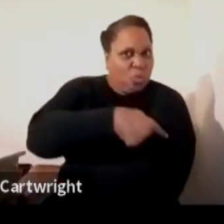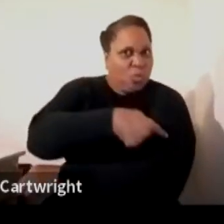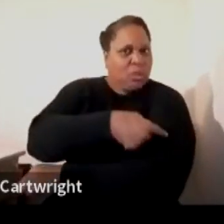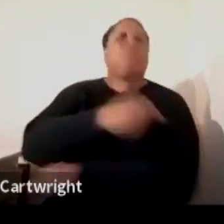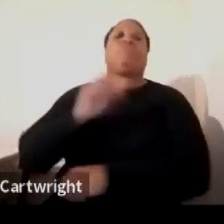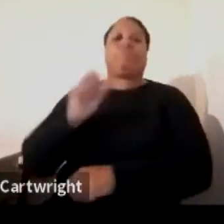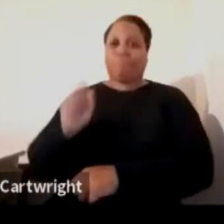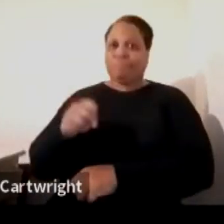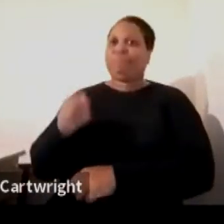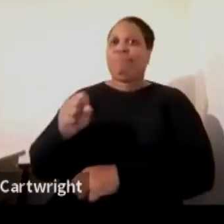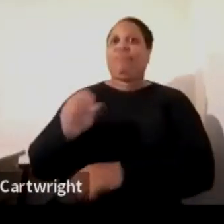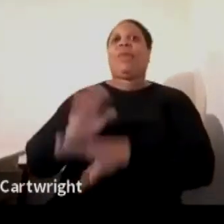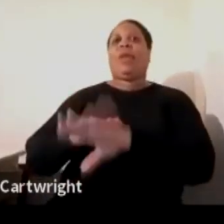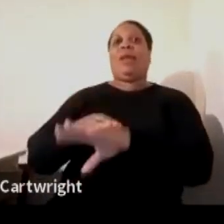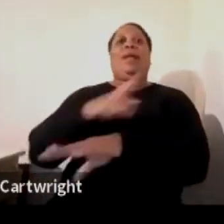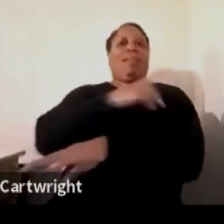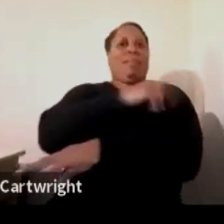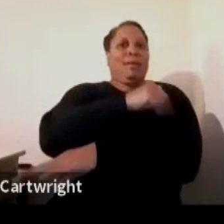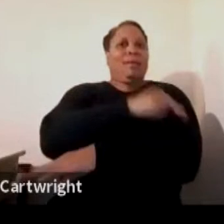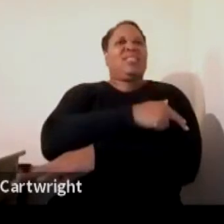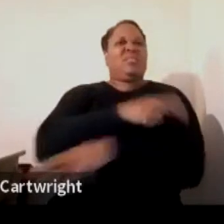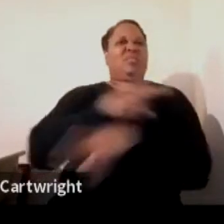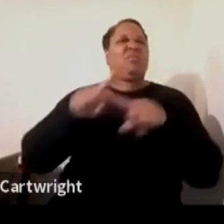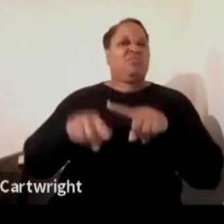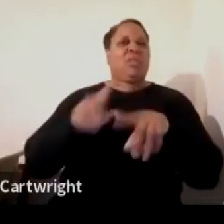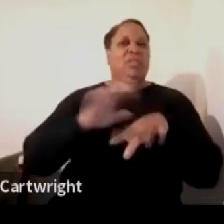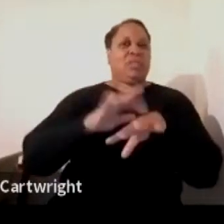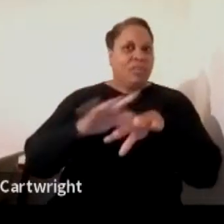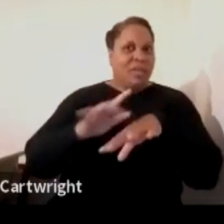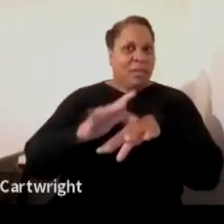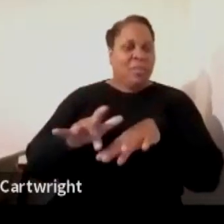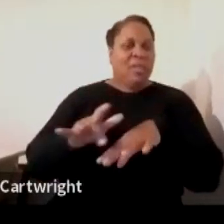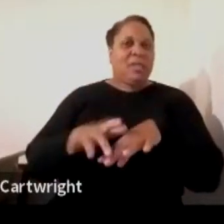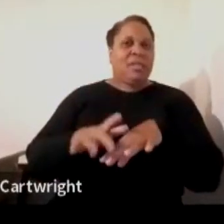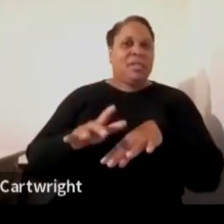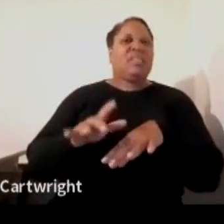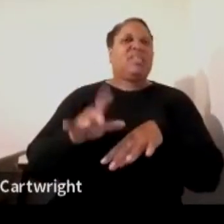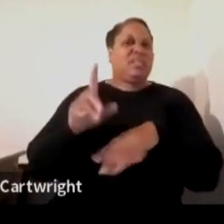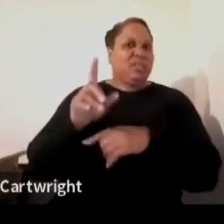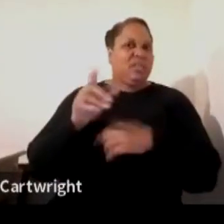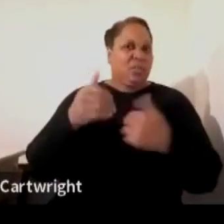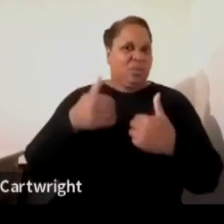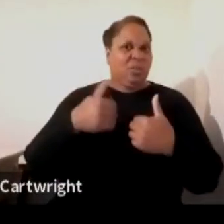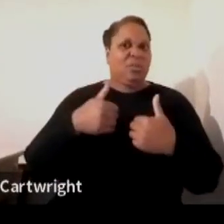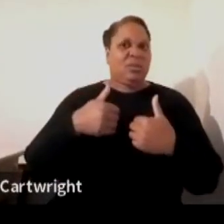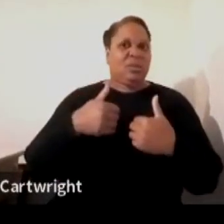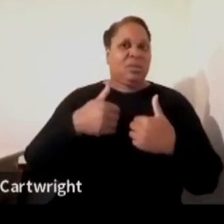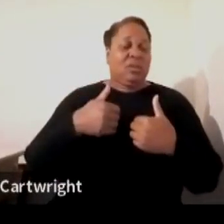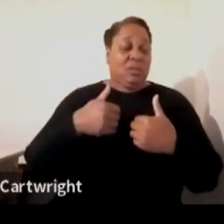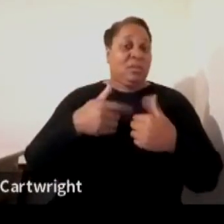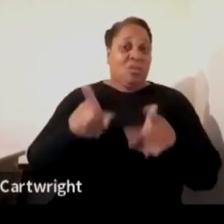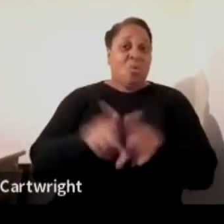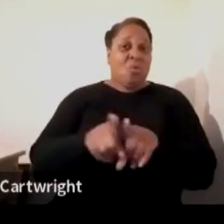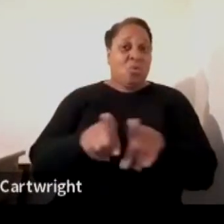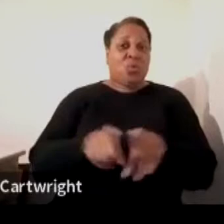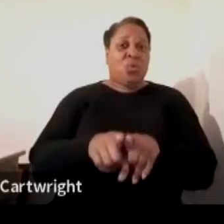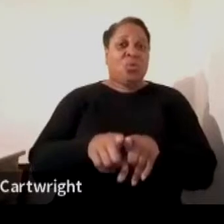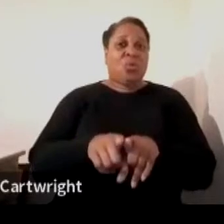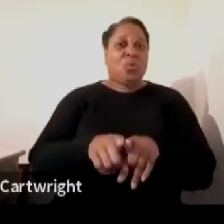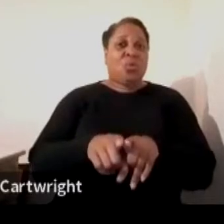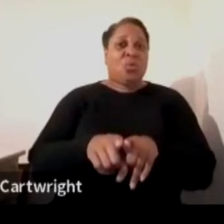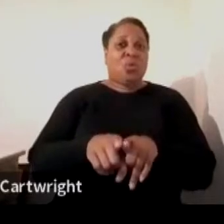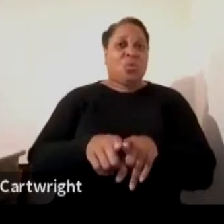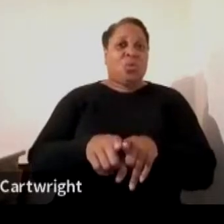at the hospital, it's based on availability, and so we have we actually also have just the